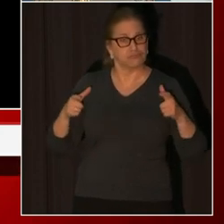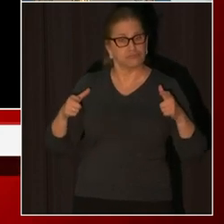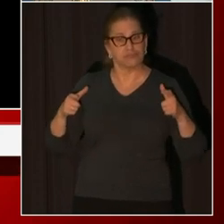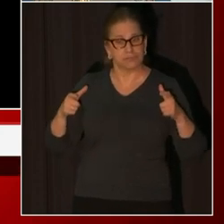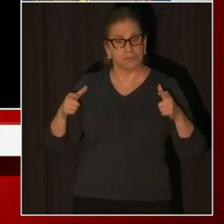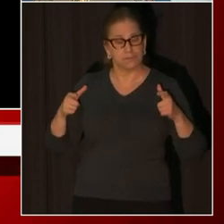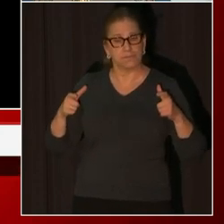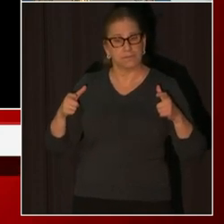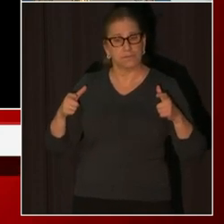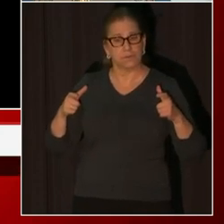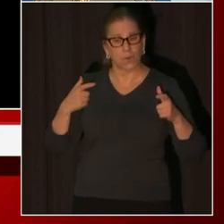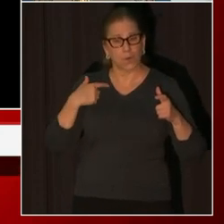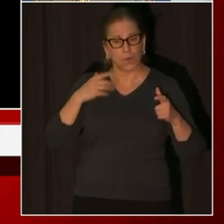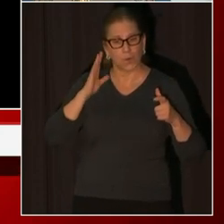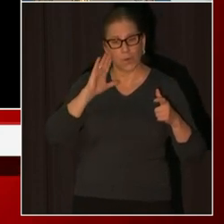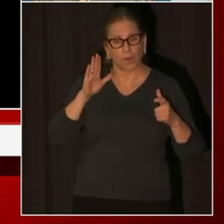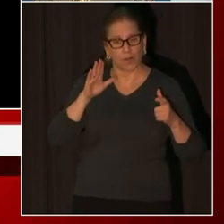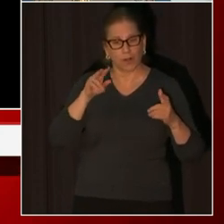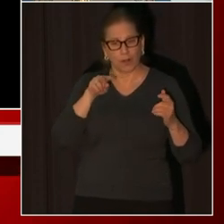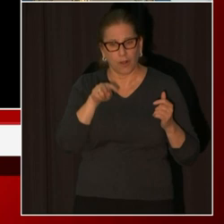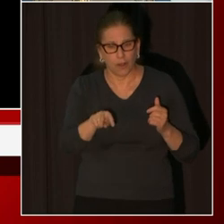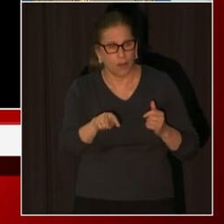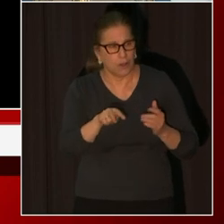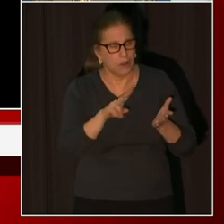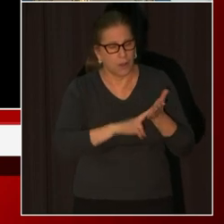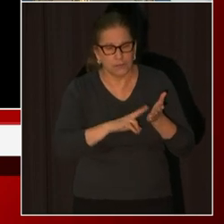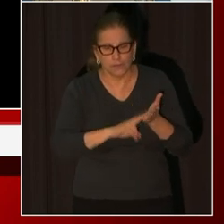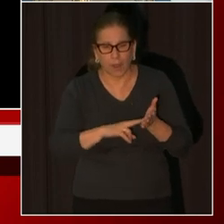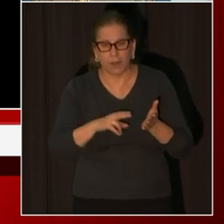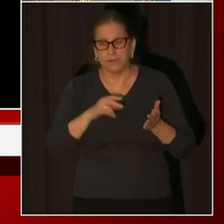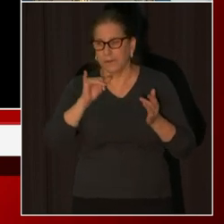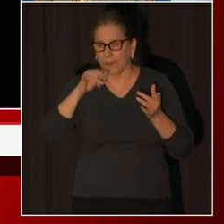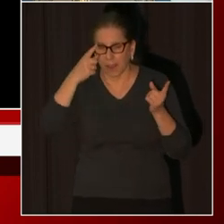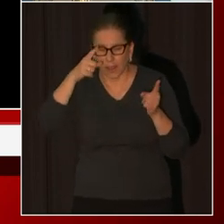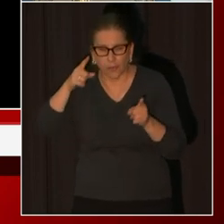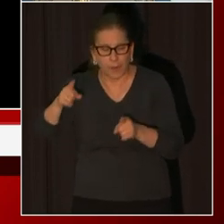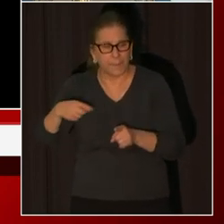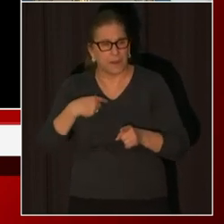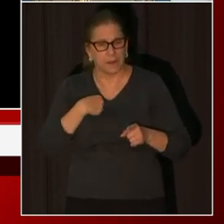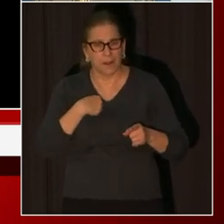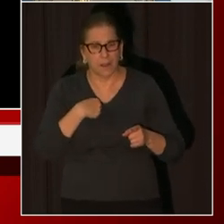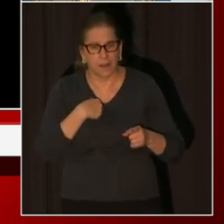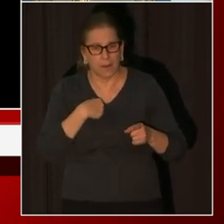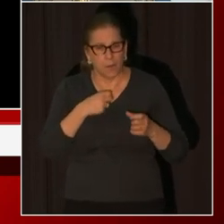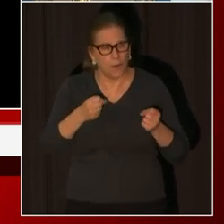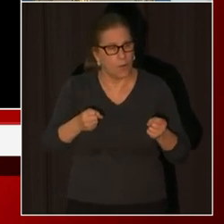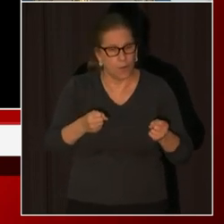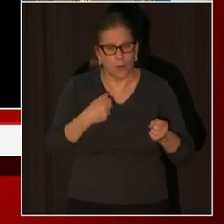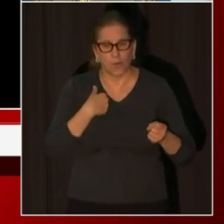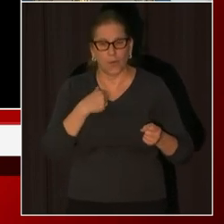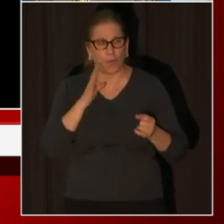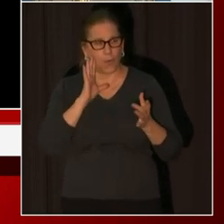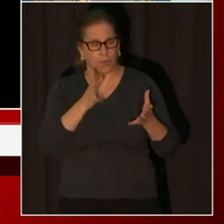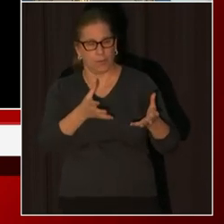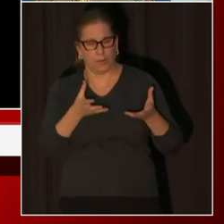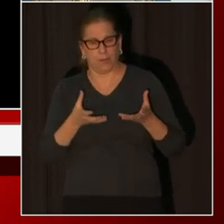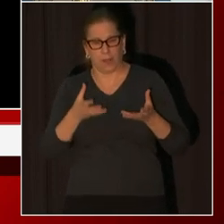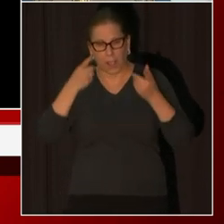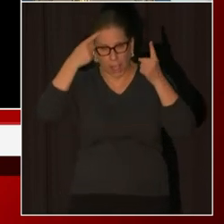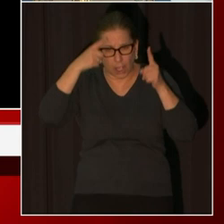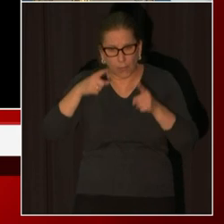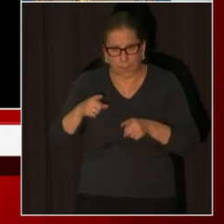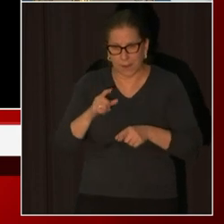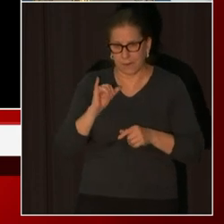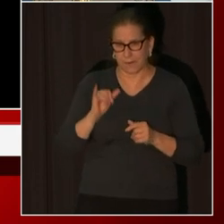those contracts, those agreements that we have made, keeping in mind that all of the agreements that we make are based on having money available